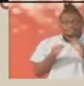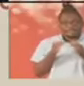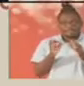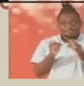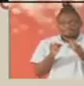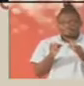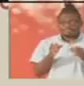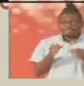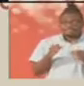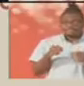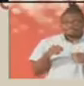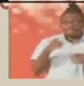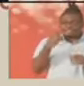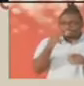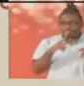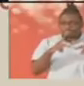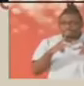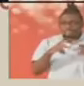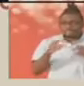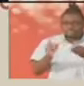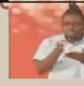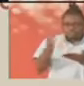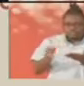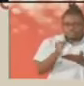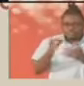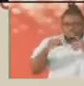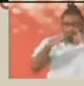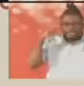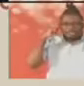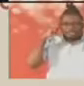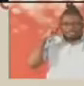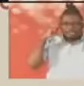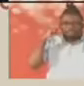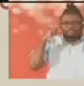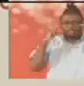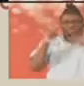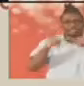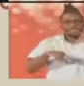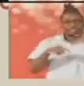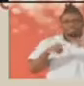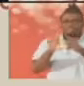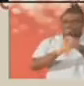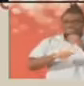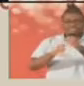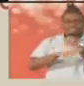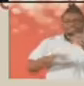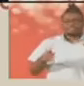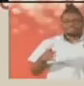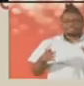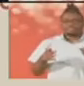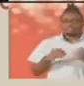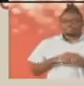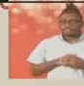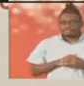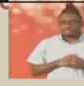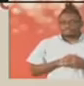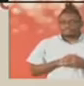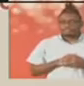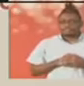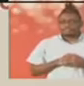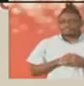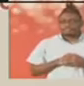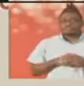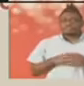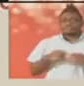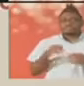masks, crocheted masks. Those are not suitable and will not protect anyone. Masks that have 1 layer, which I have seen for sale. We need to